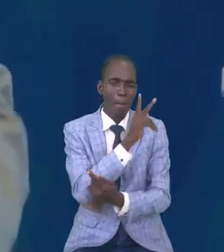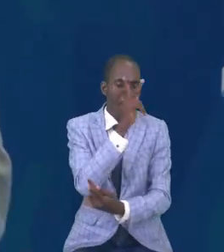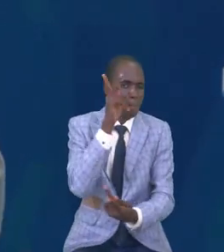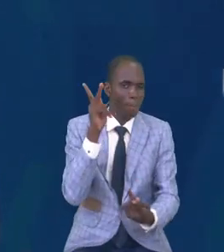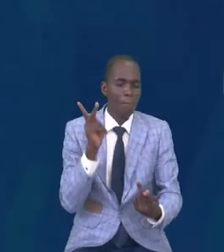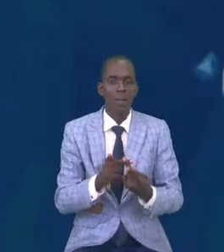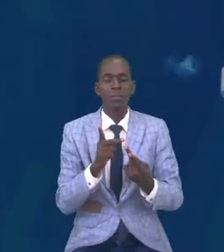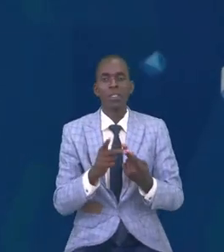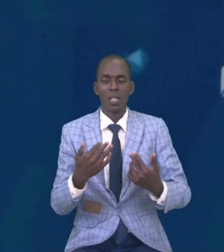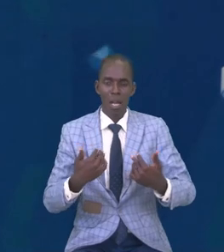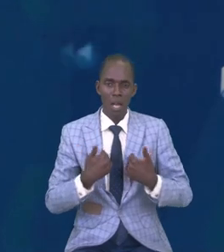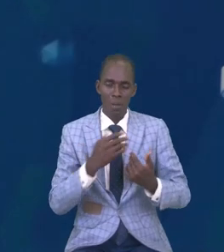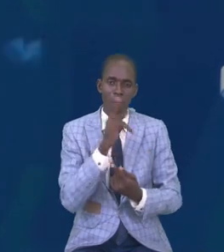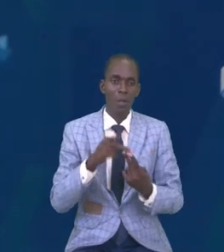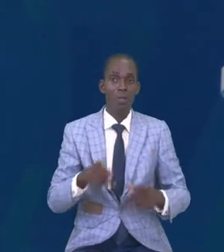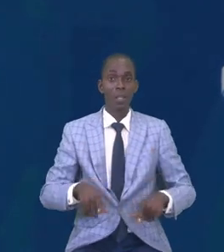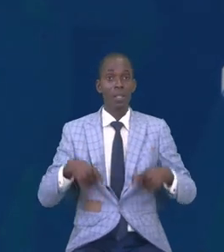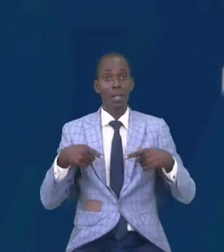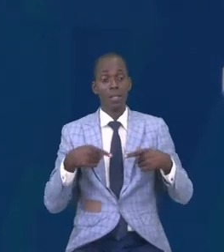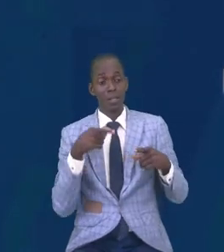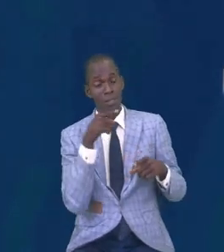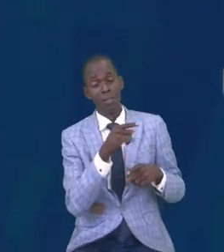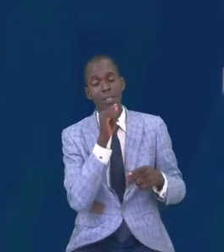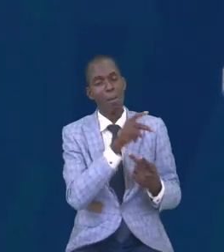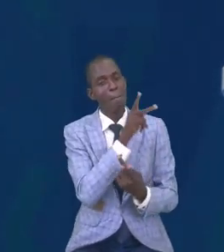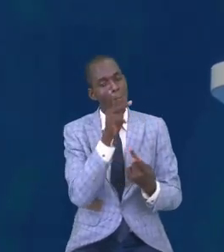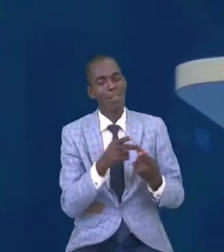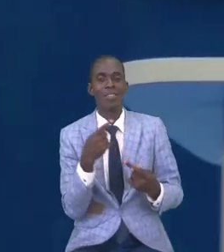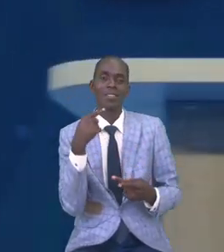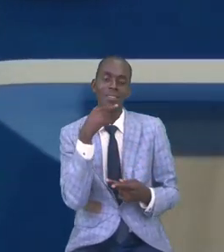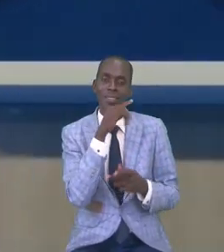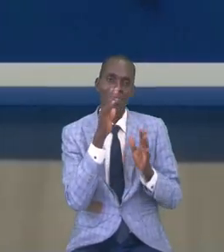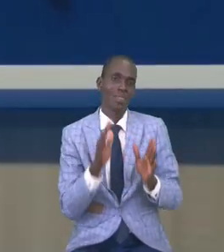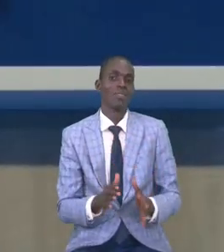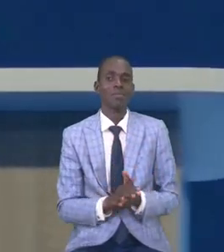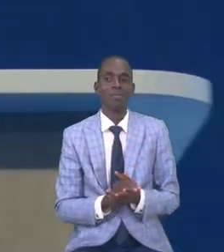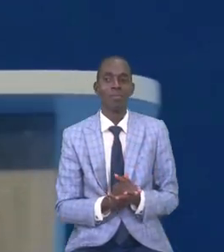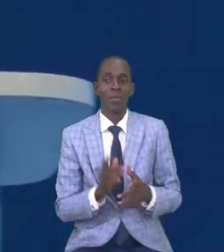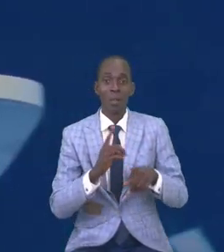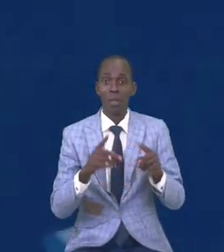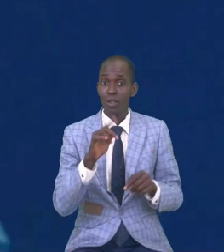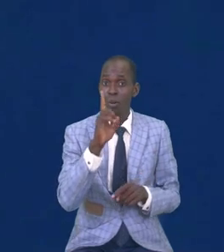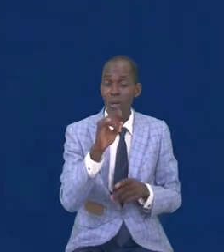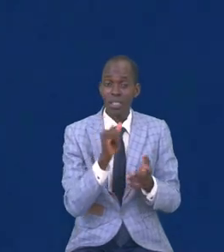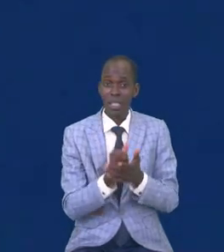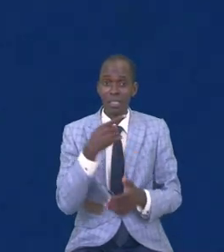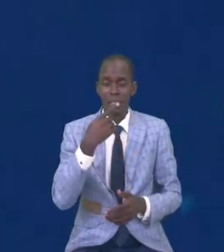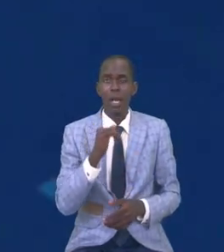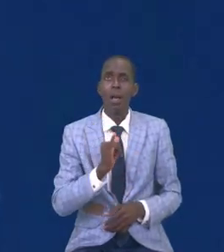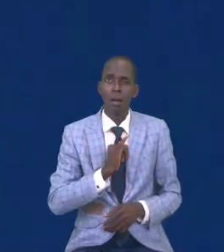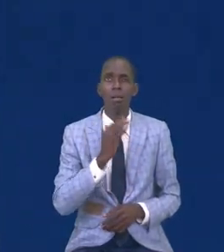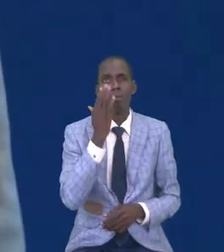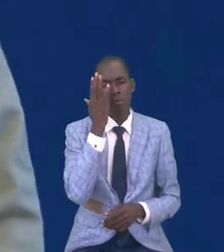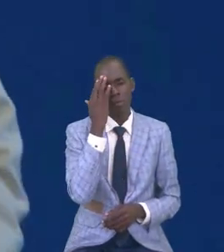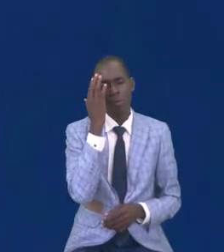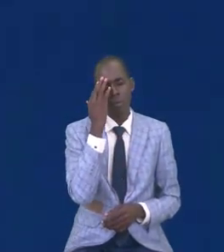perfect life. That's the perfect liar. But the one who says, I know there